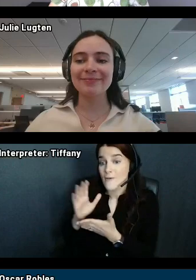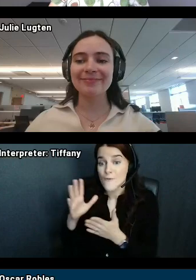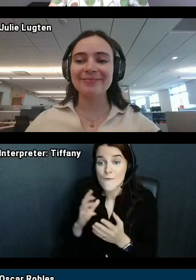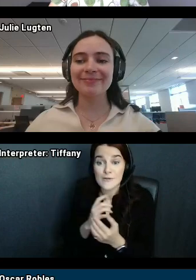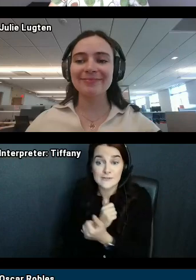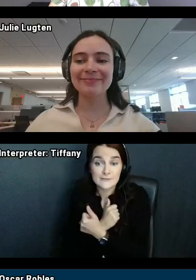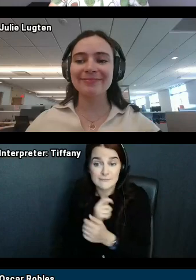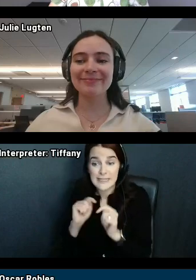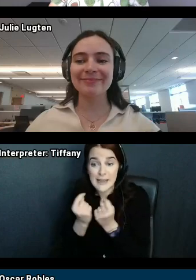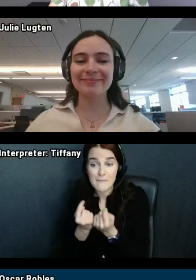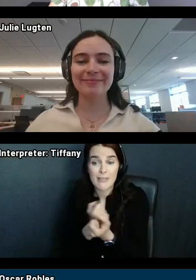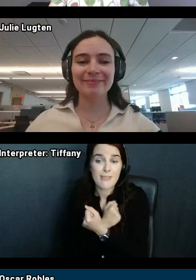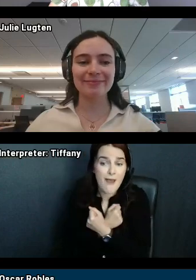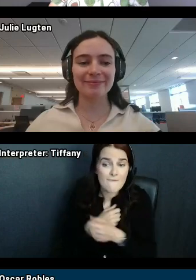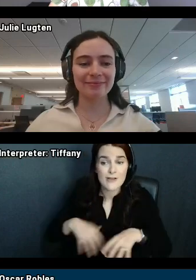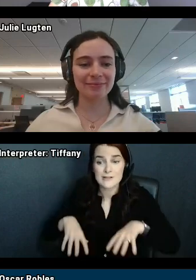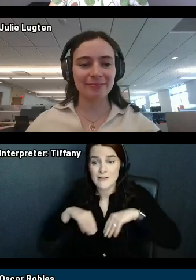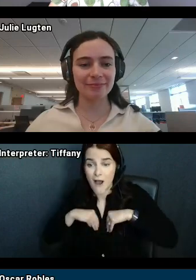less nagging.